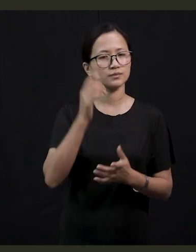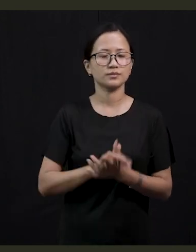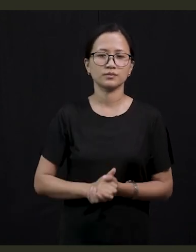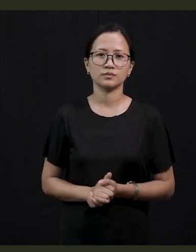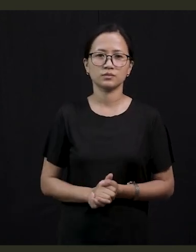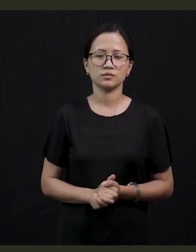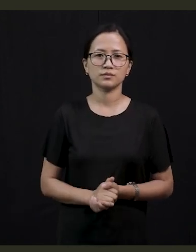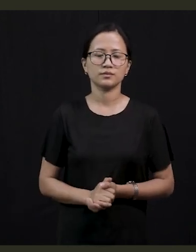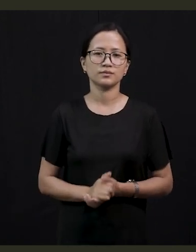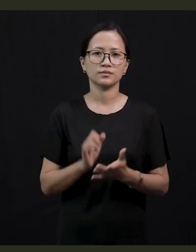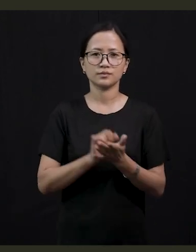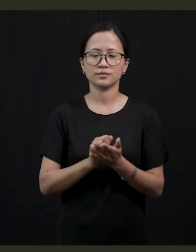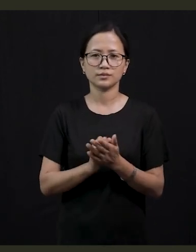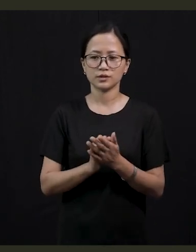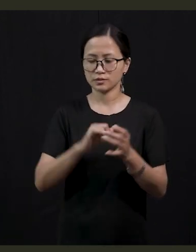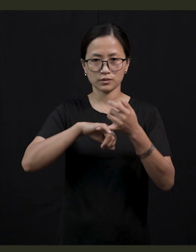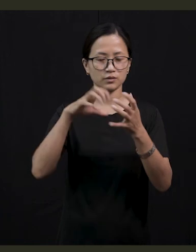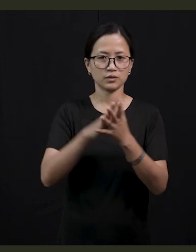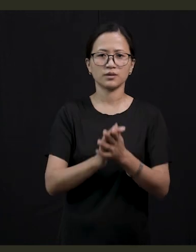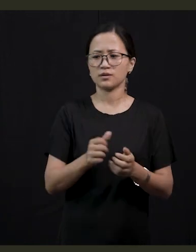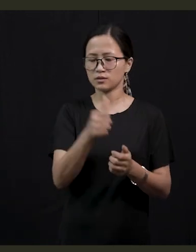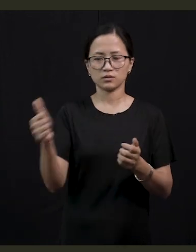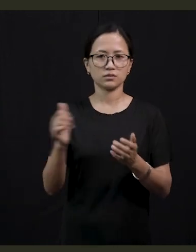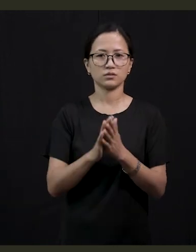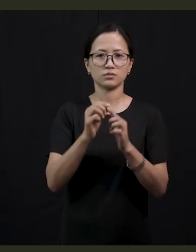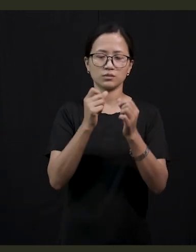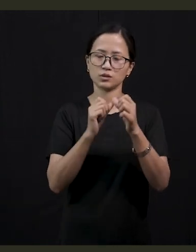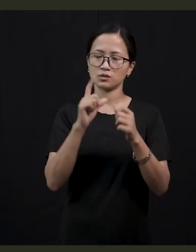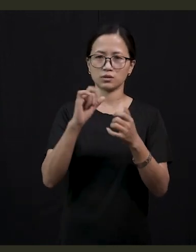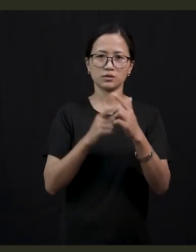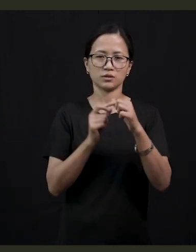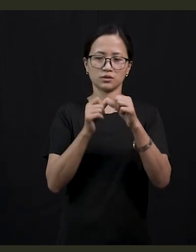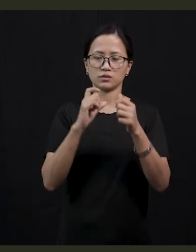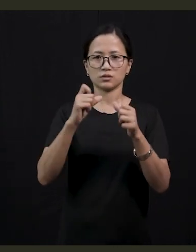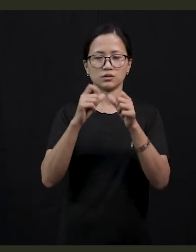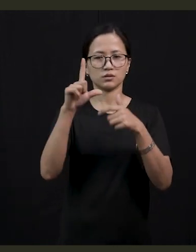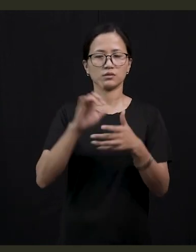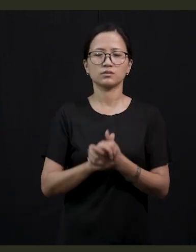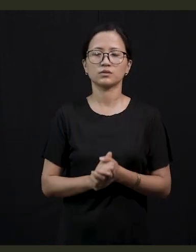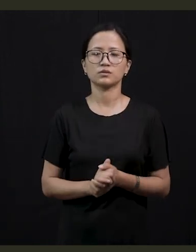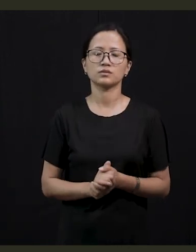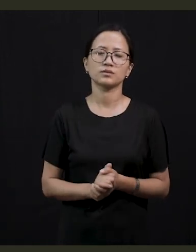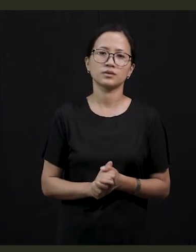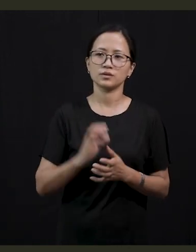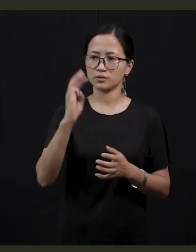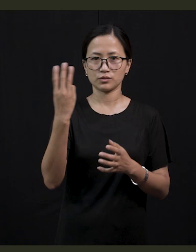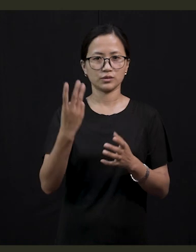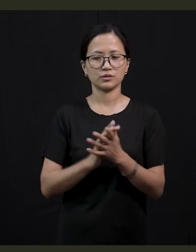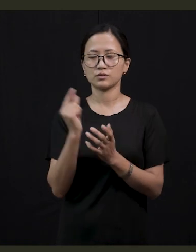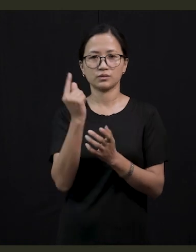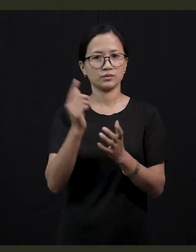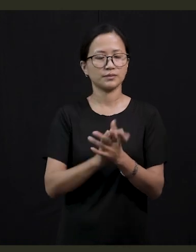understood that the state structure or any other political structure is legislative, executive and judiciary, and these are